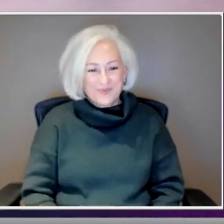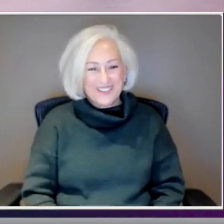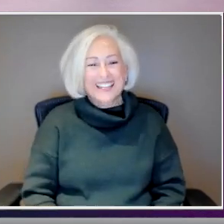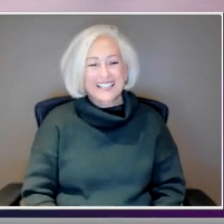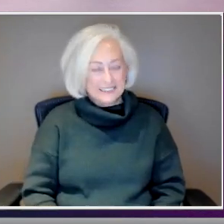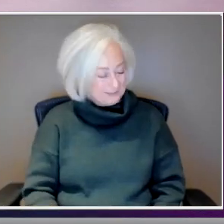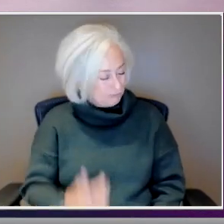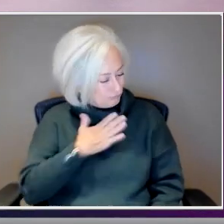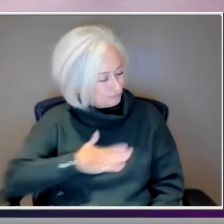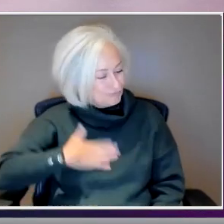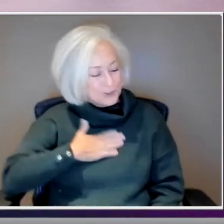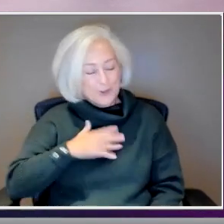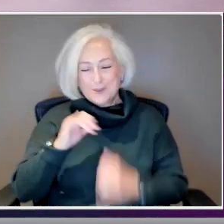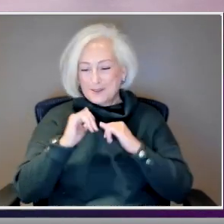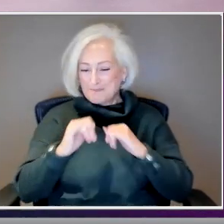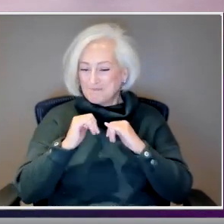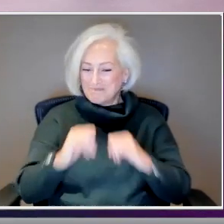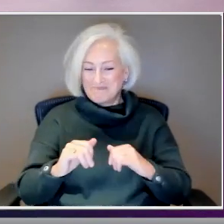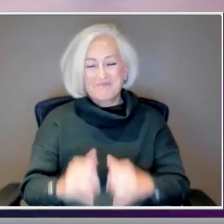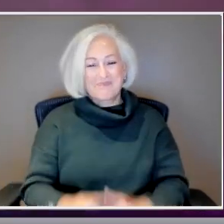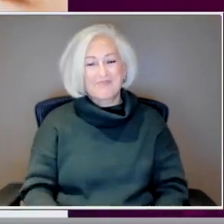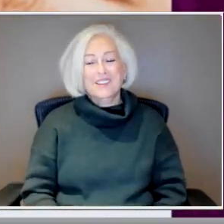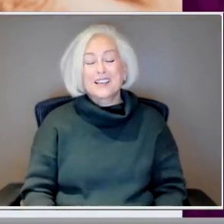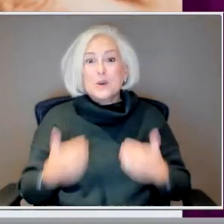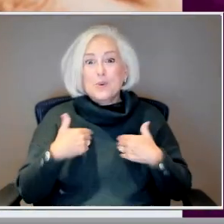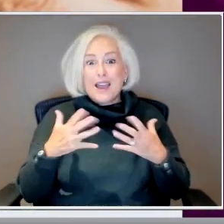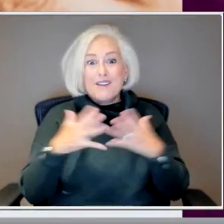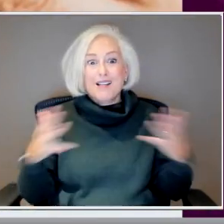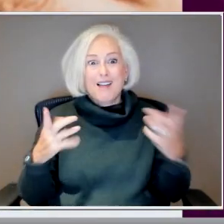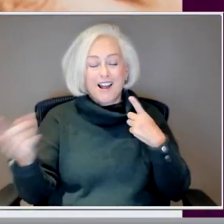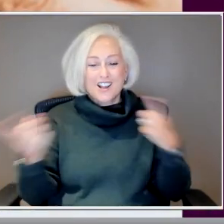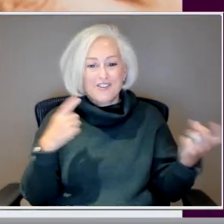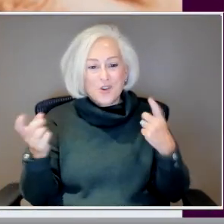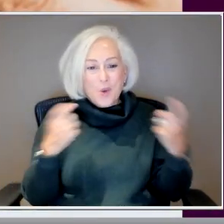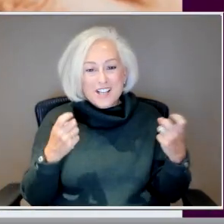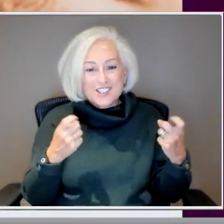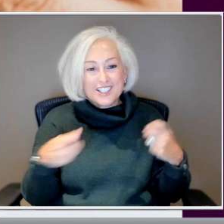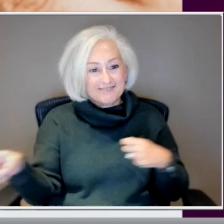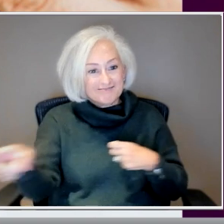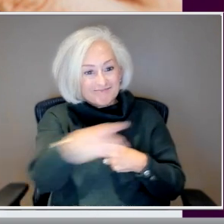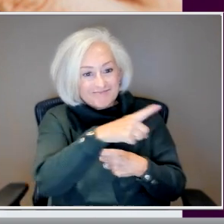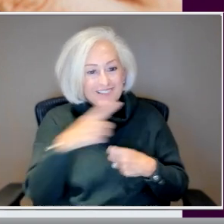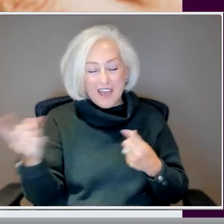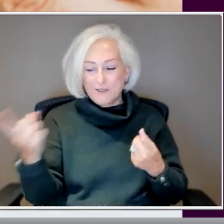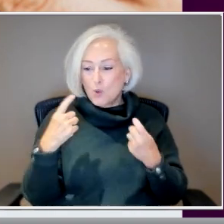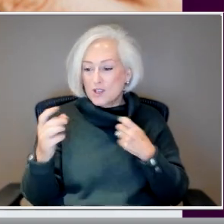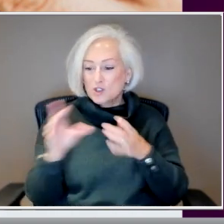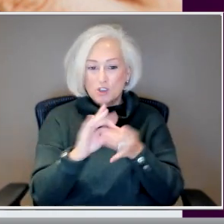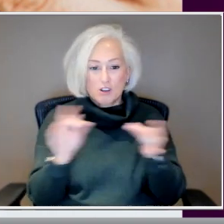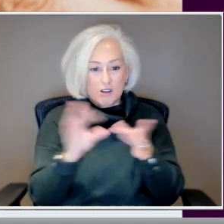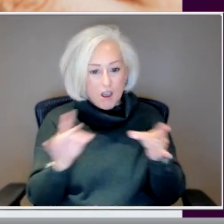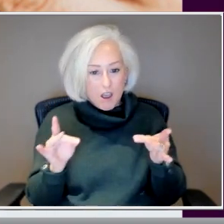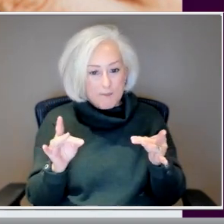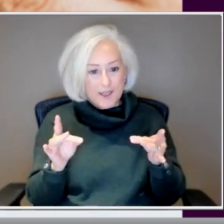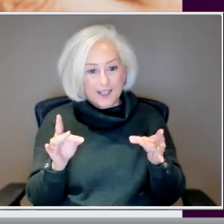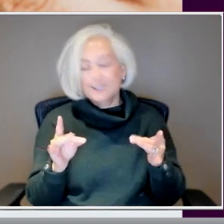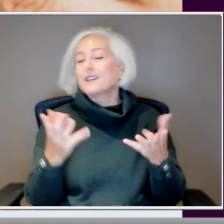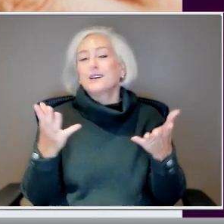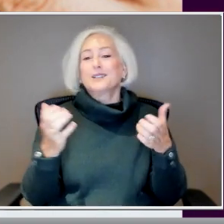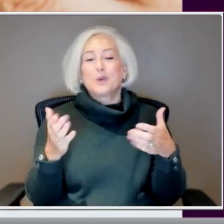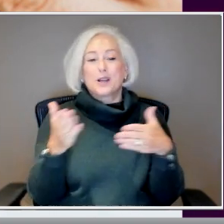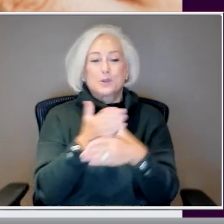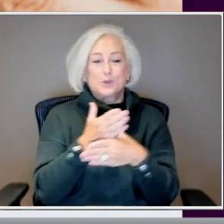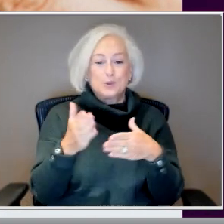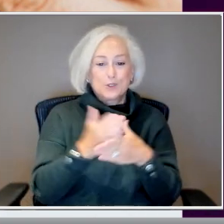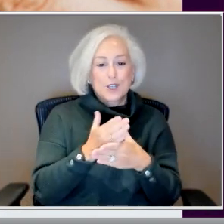enjoy things. Yes. We have a lot of questions already coming in, so if you have a question or a comment that you would like to share or like us to